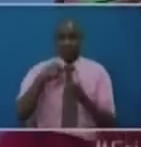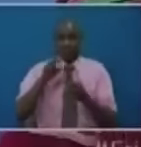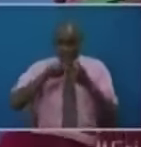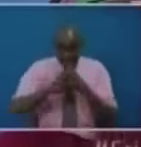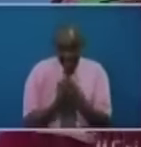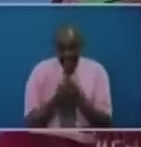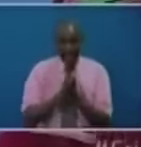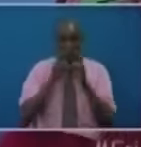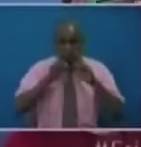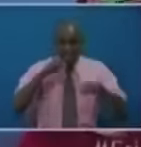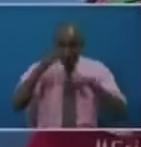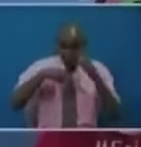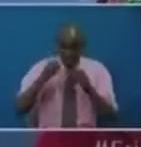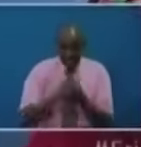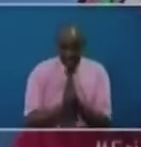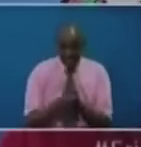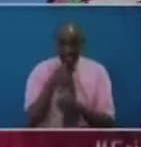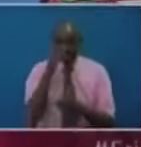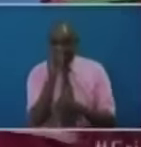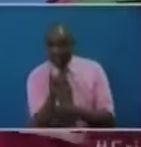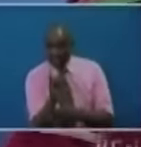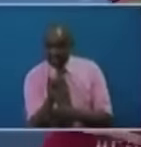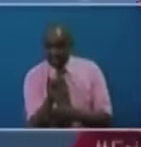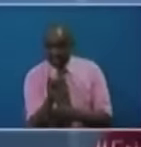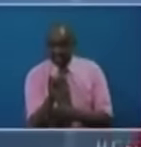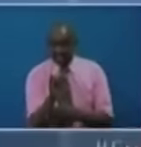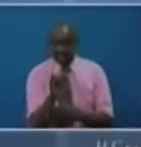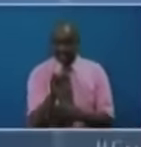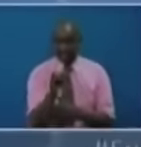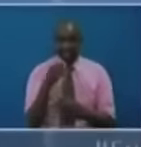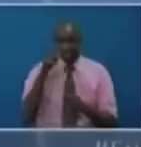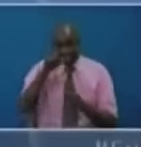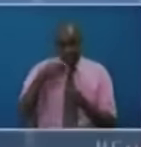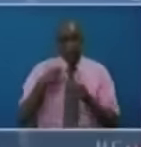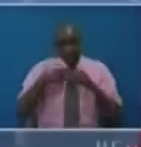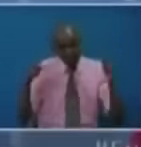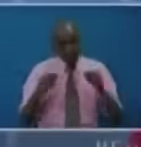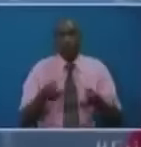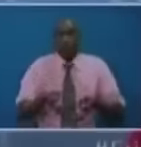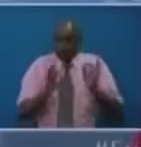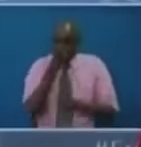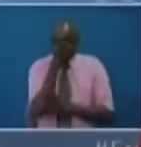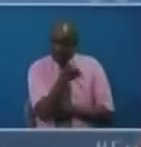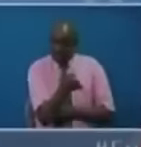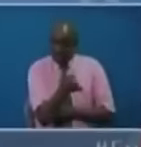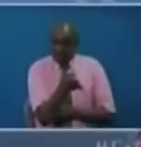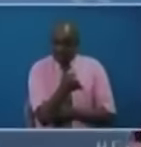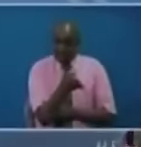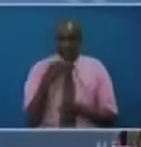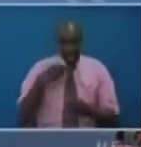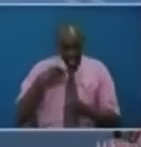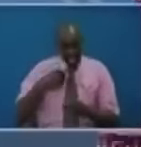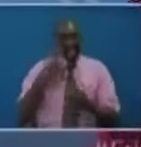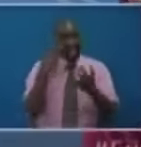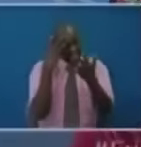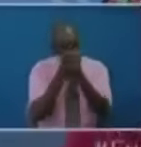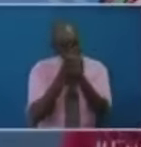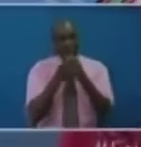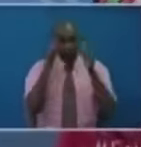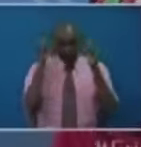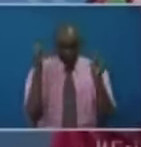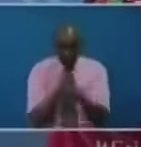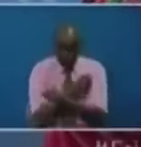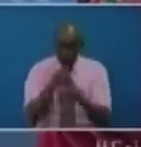restart the peace process, they say that bypass the settlement that the opposition officials will under arrest will not